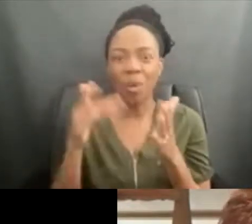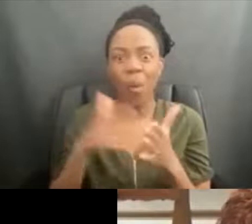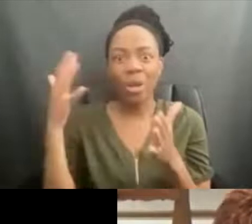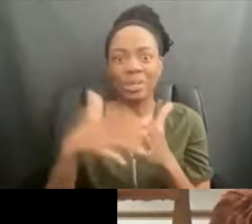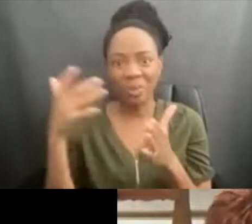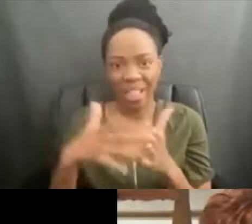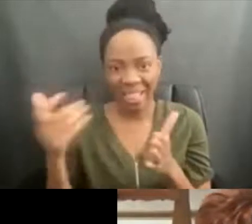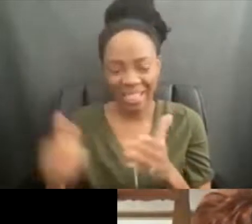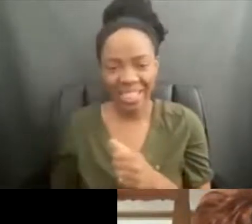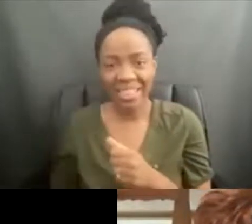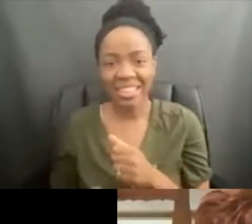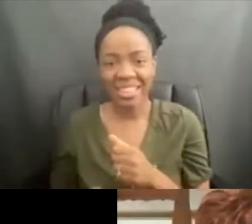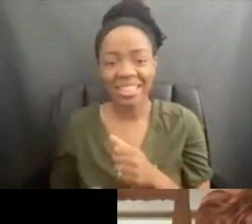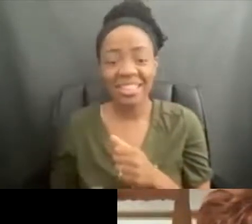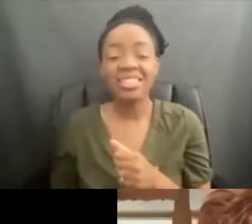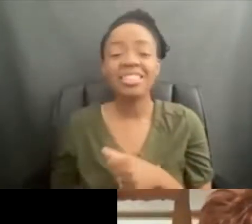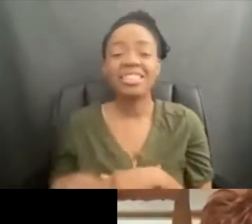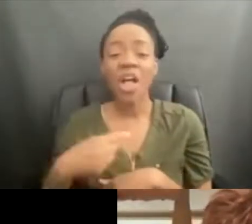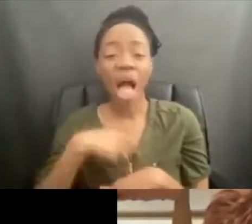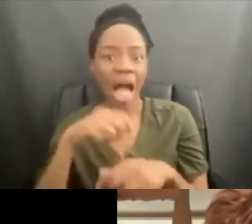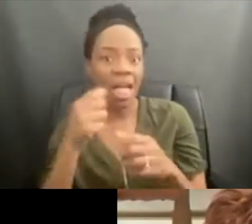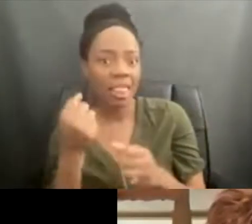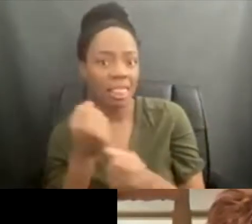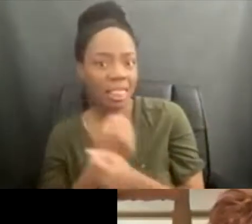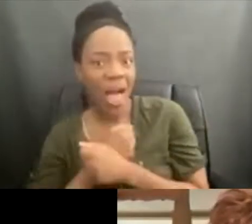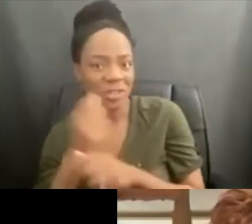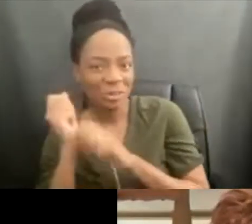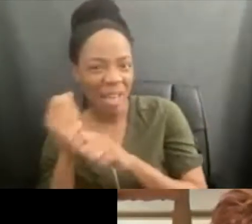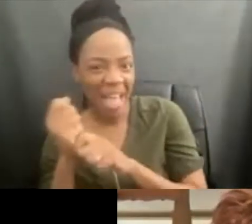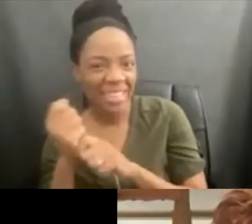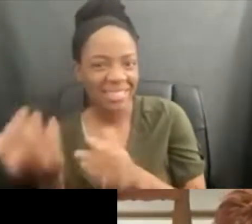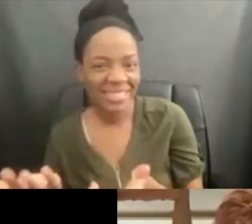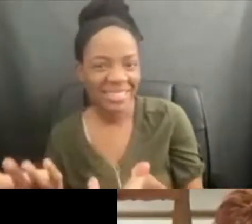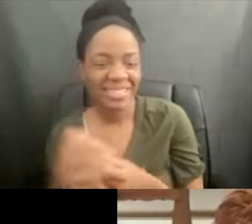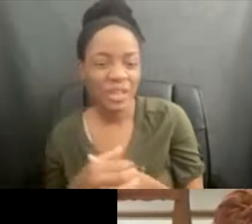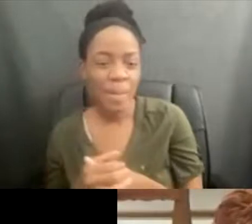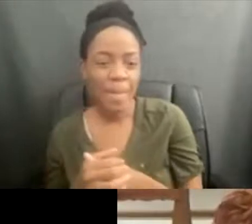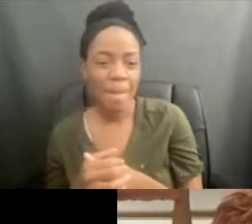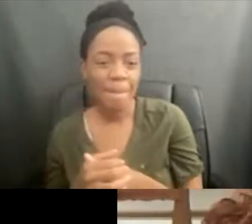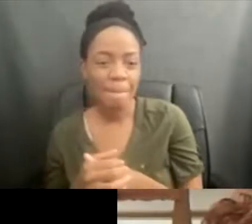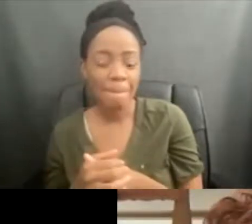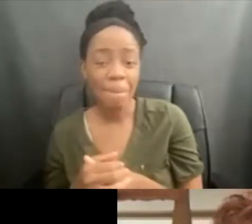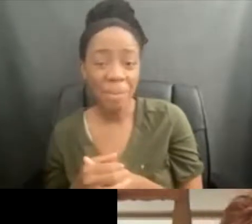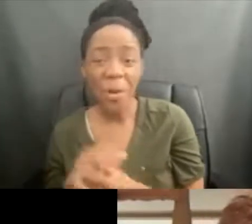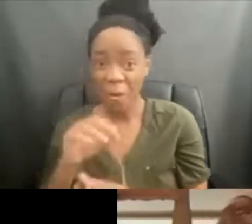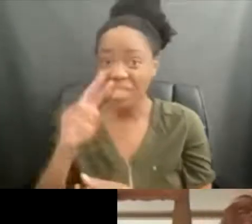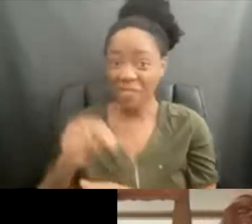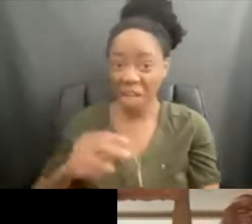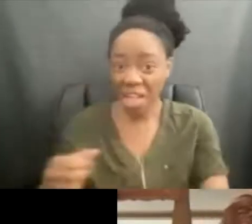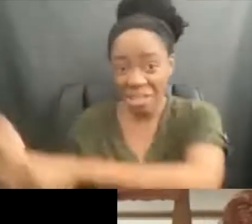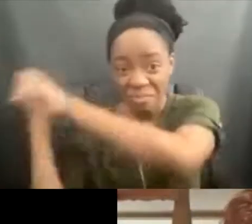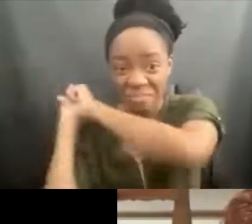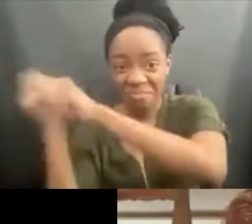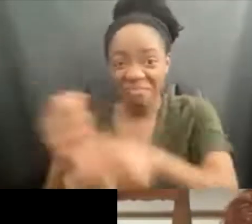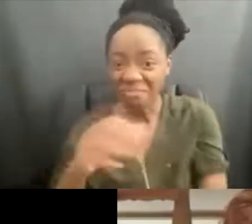Well, I love to bat, you know? I love that. It is fun to like go, boop! It is. Oh, great.